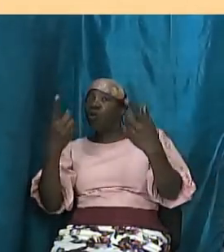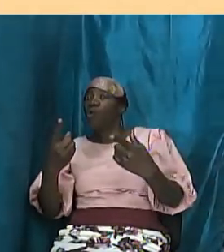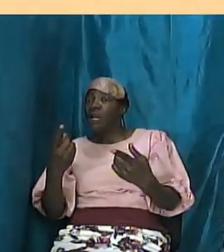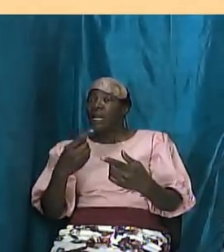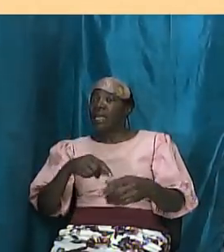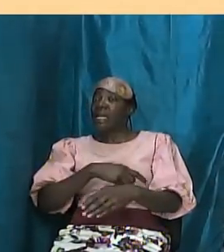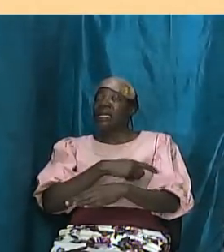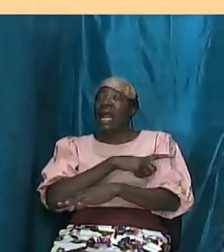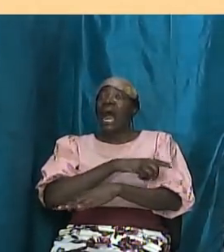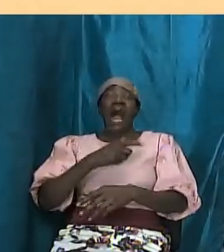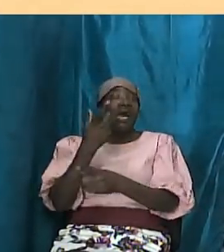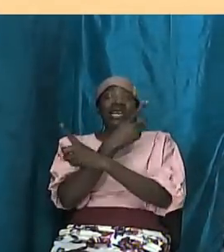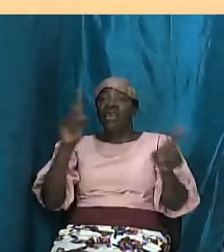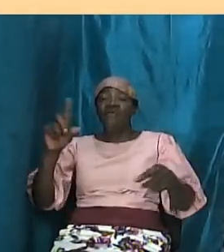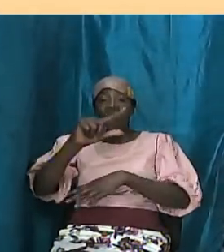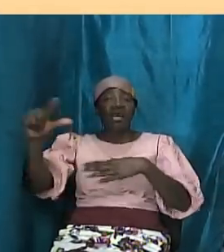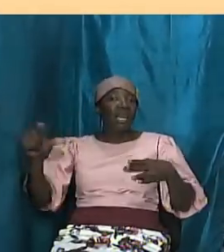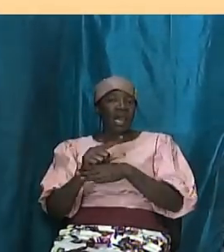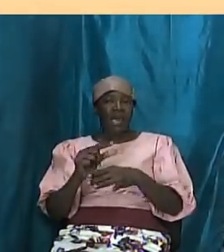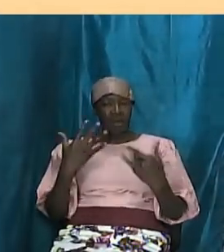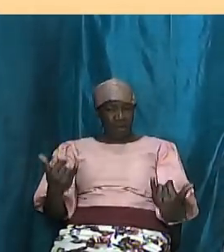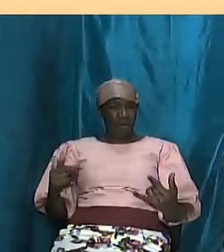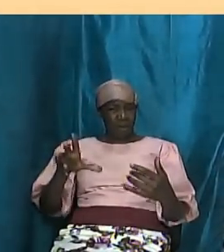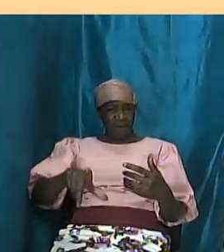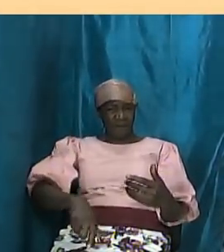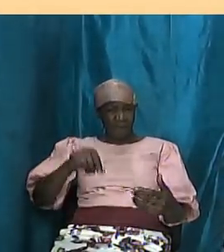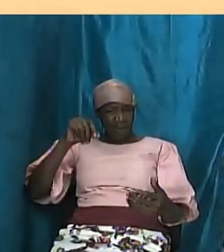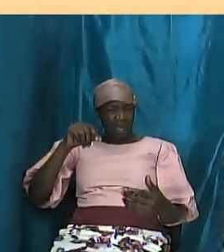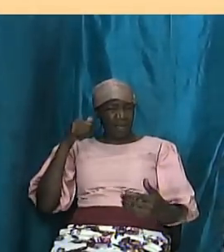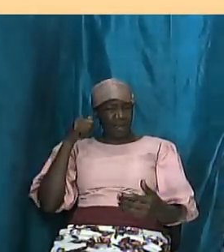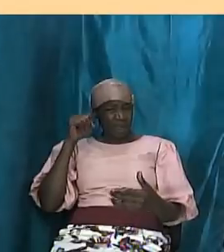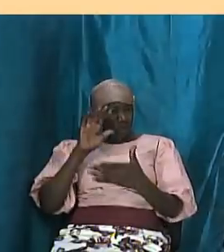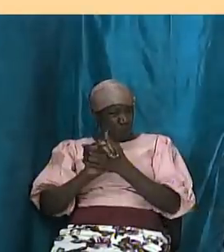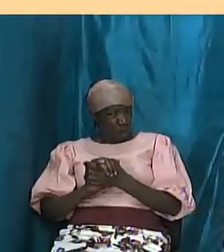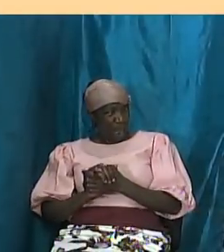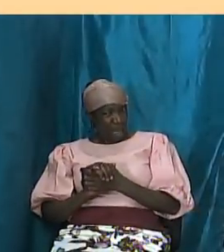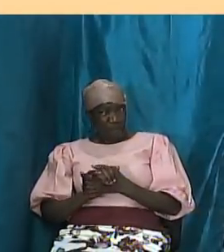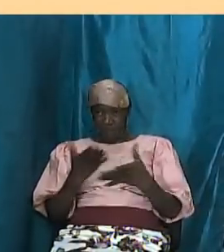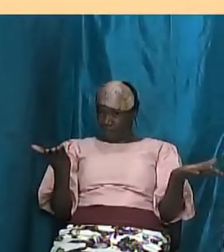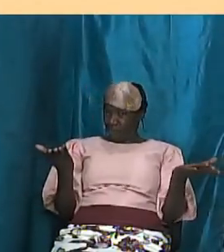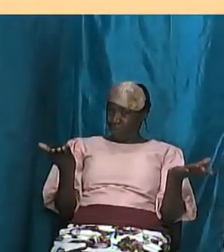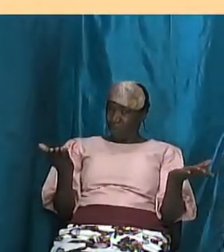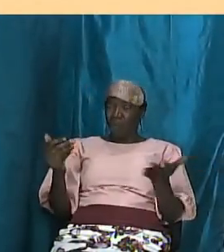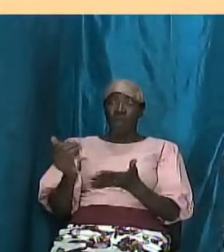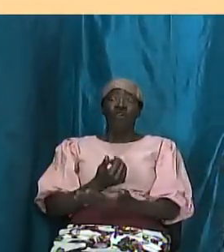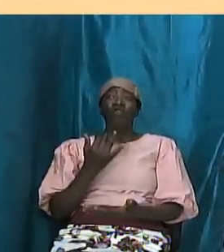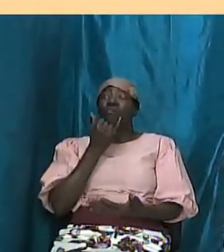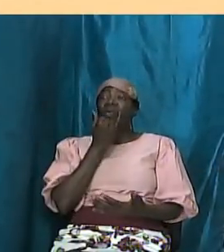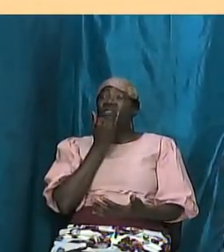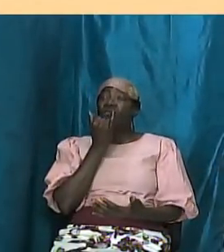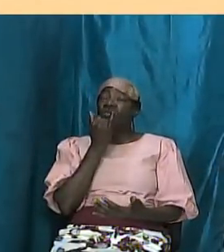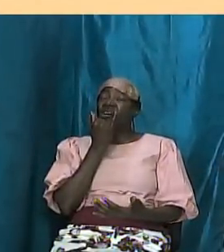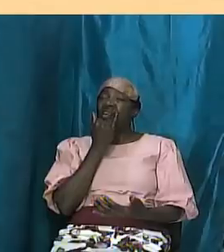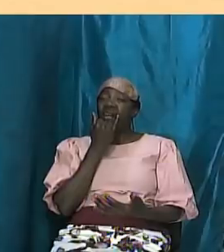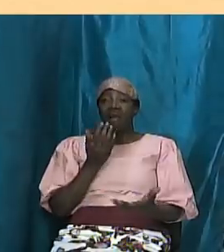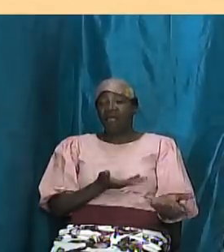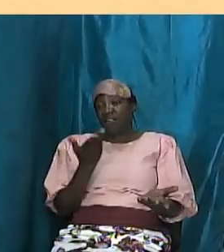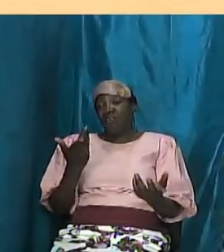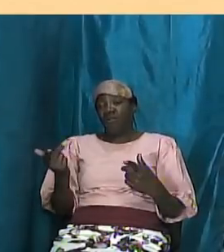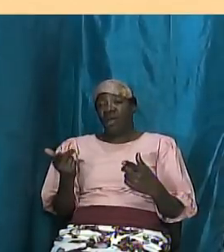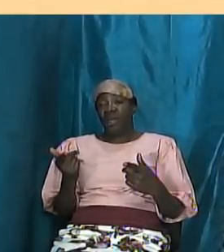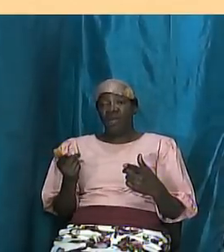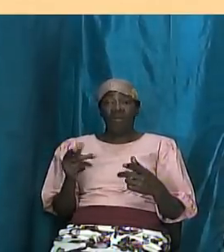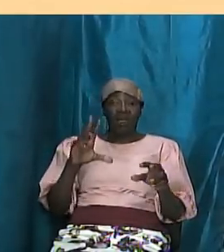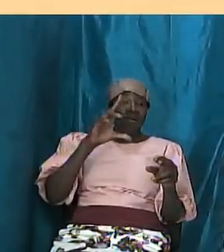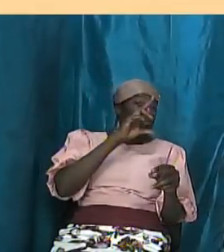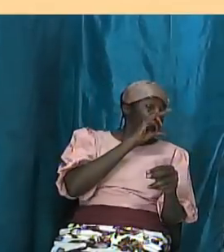wife there? I mean, it's just crazy. Something is wrong with Genesis, because this is what the skeptics and the scientists in